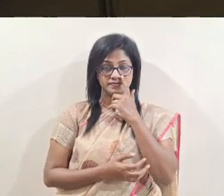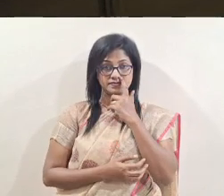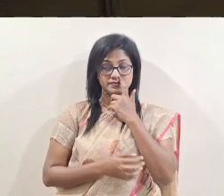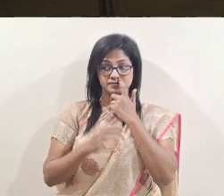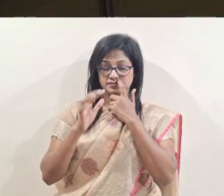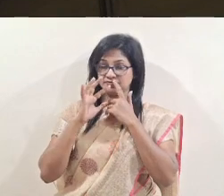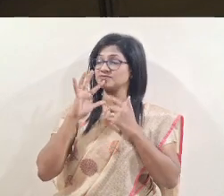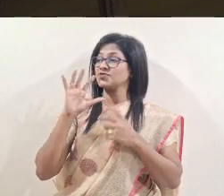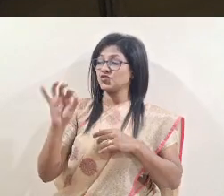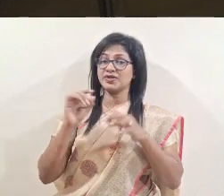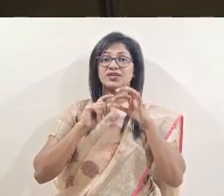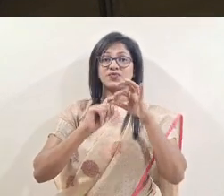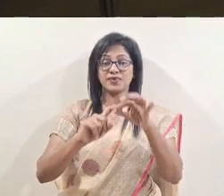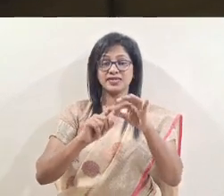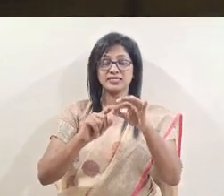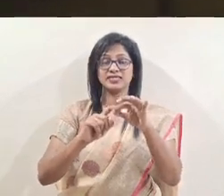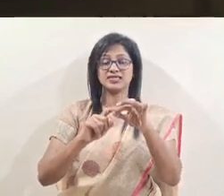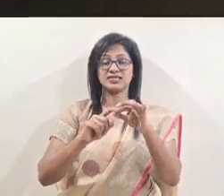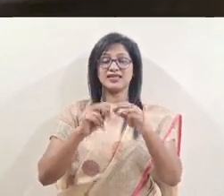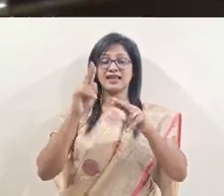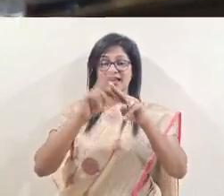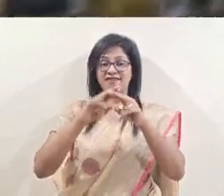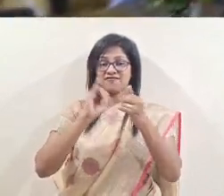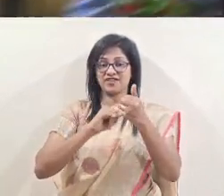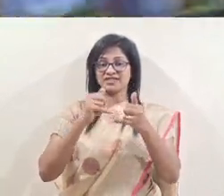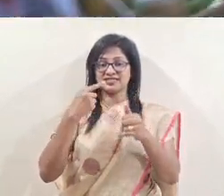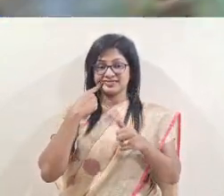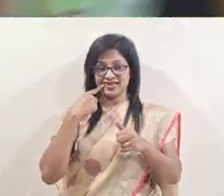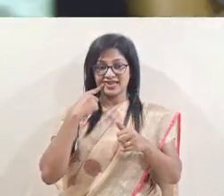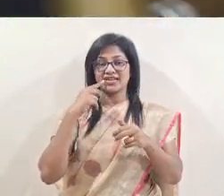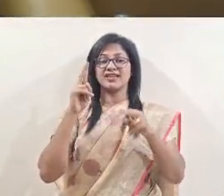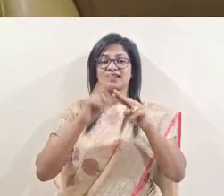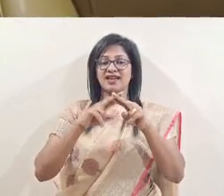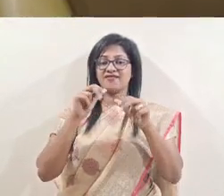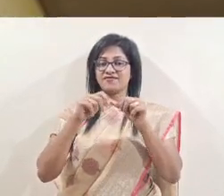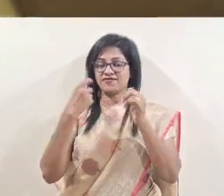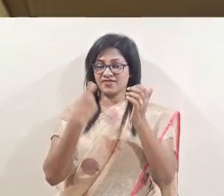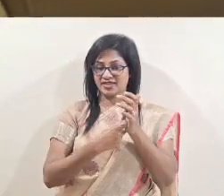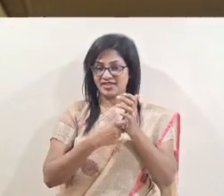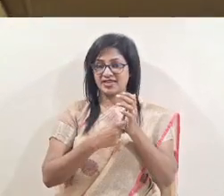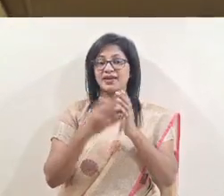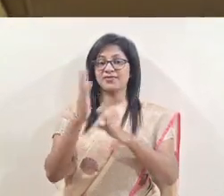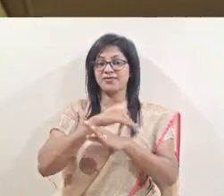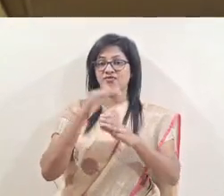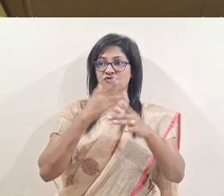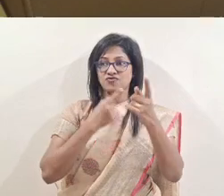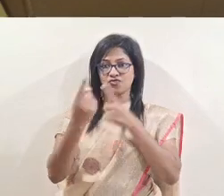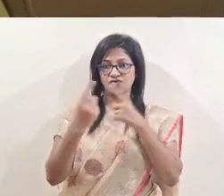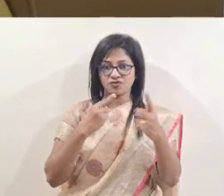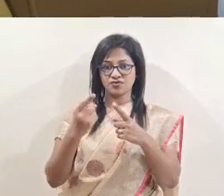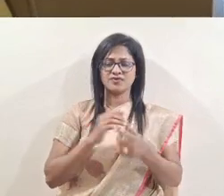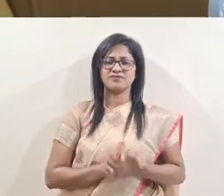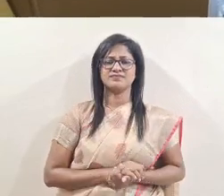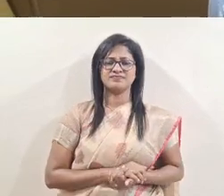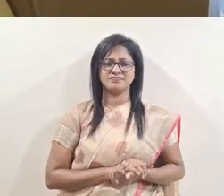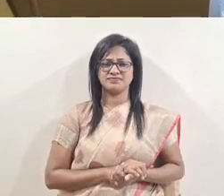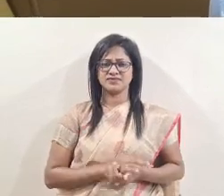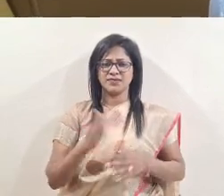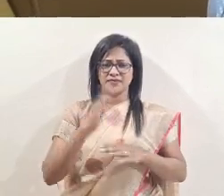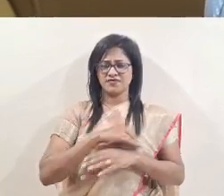on the discussion on FSI and FAR that you had addressed yourself. What we have looked at